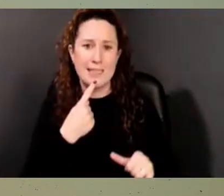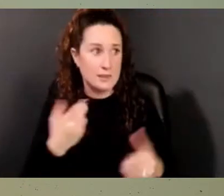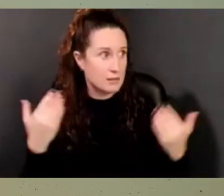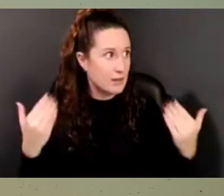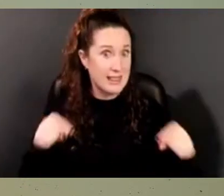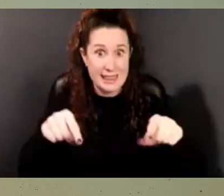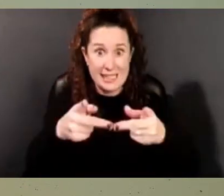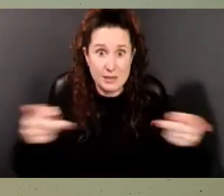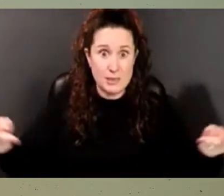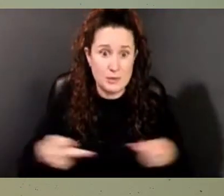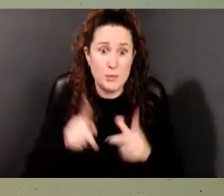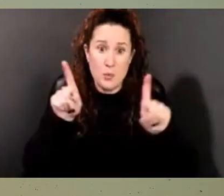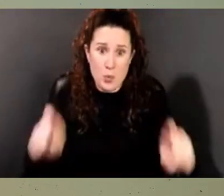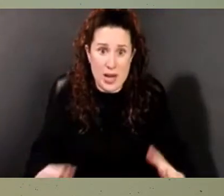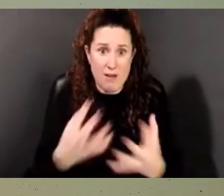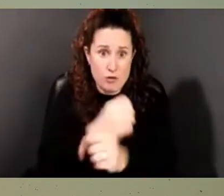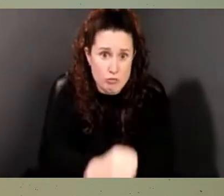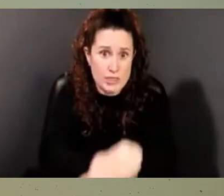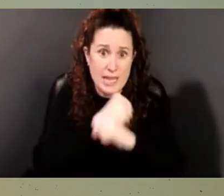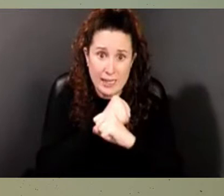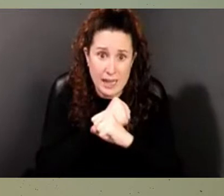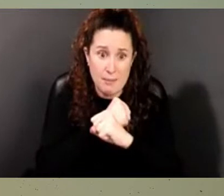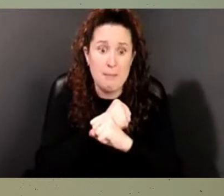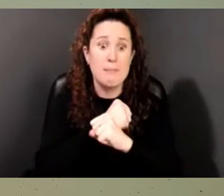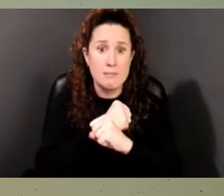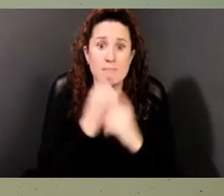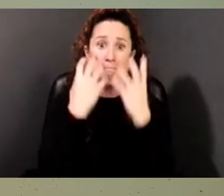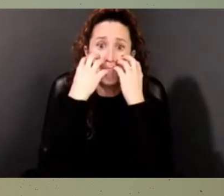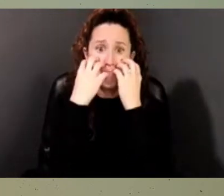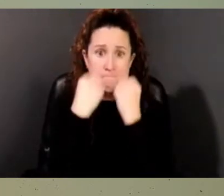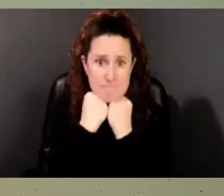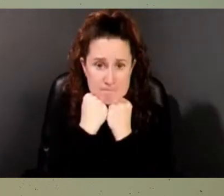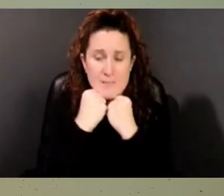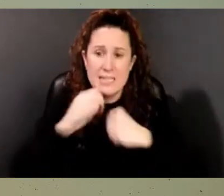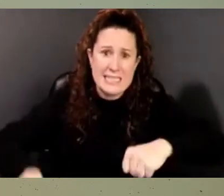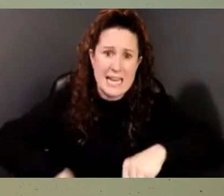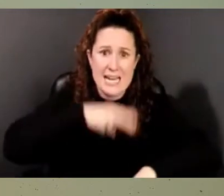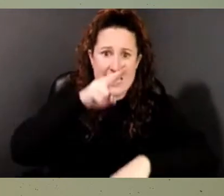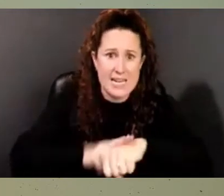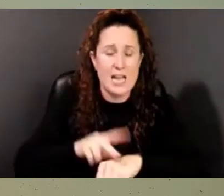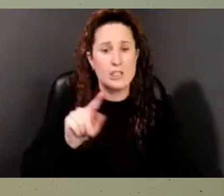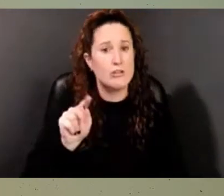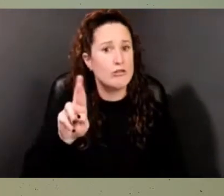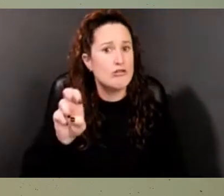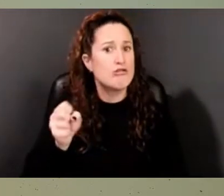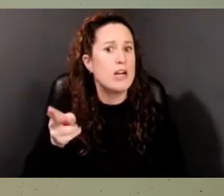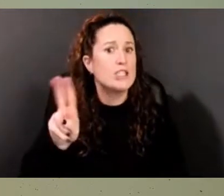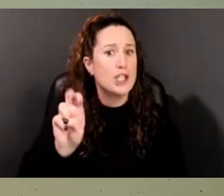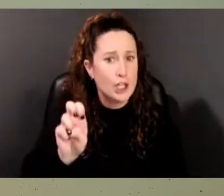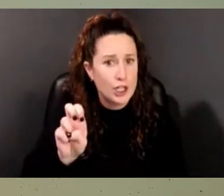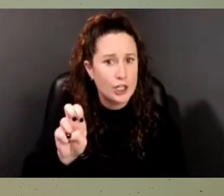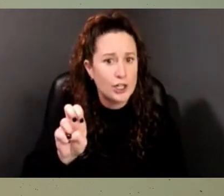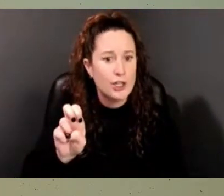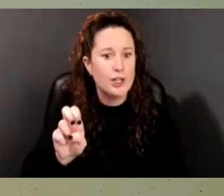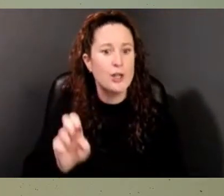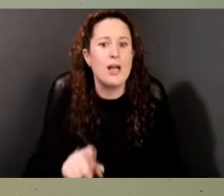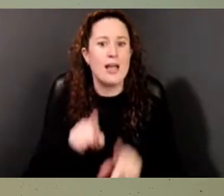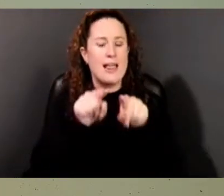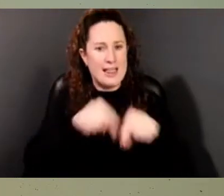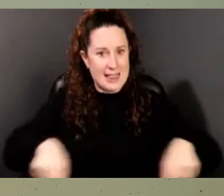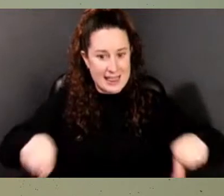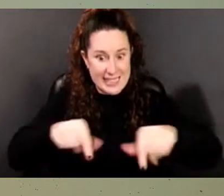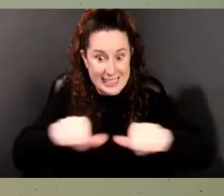spaces. They are absolutely national treasures. They're absolutely spaces that reflect who we are and